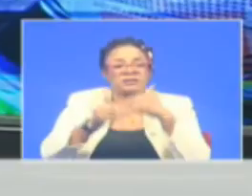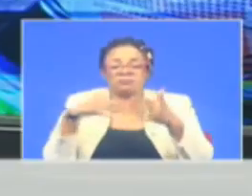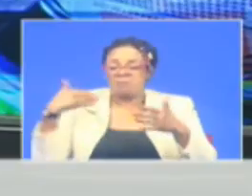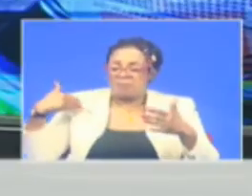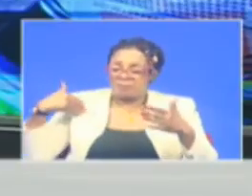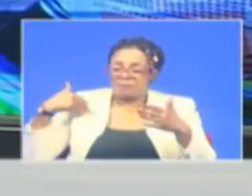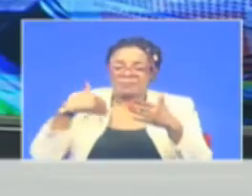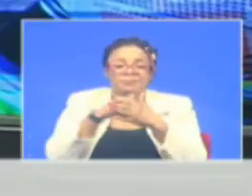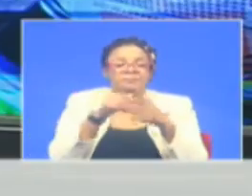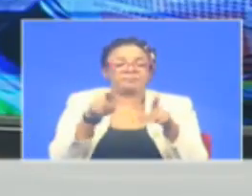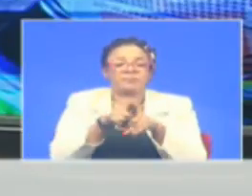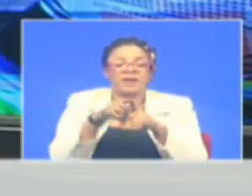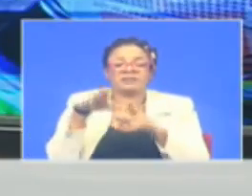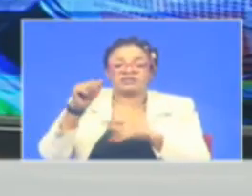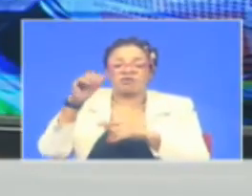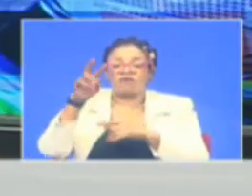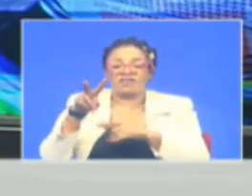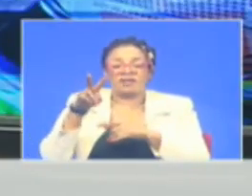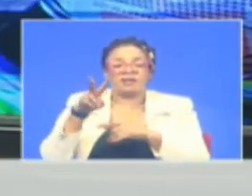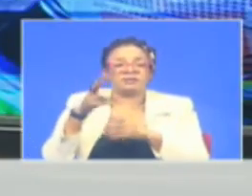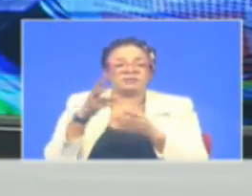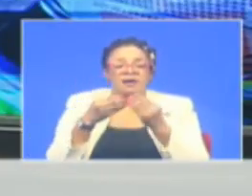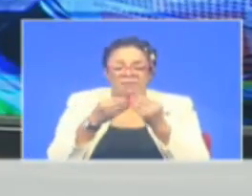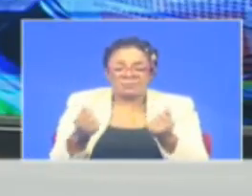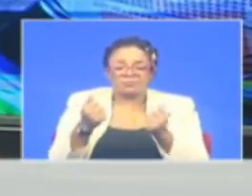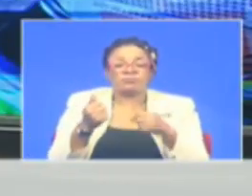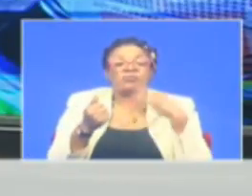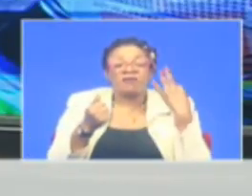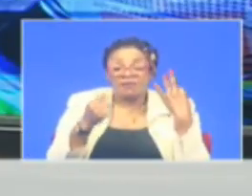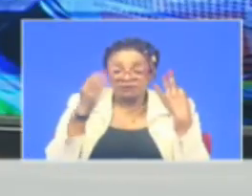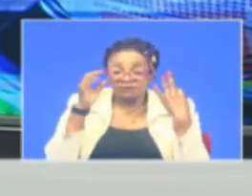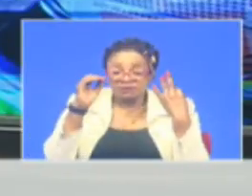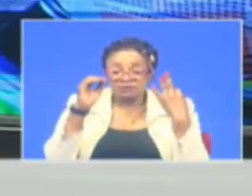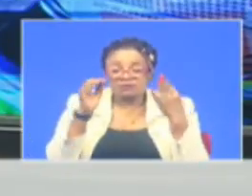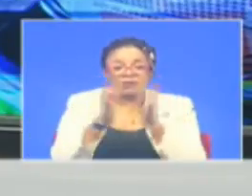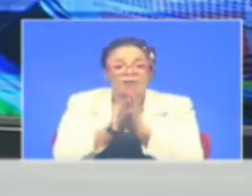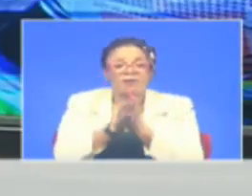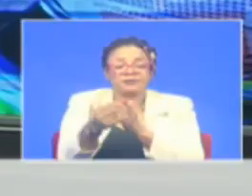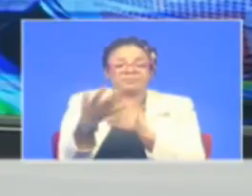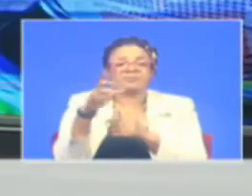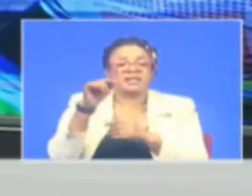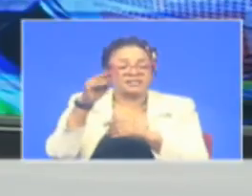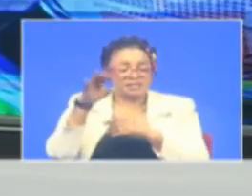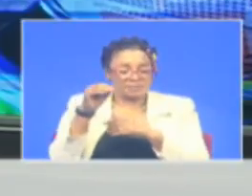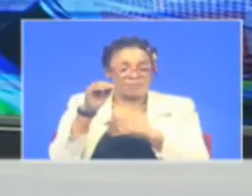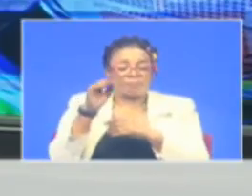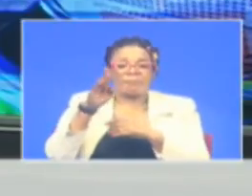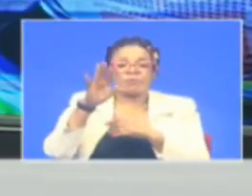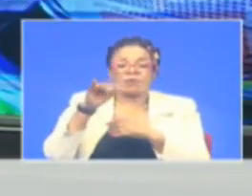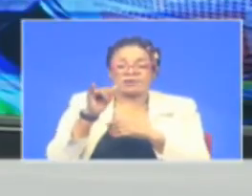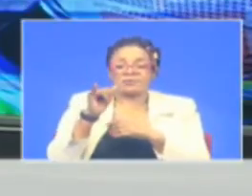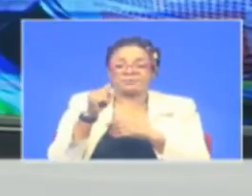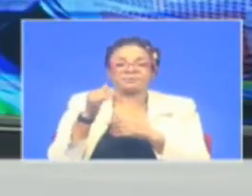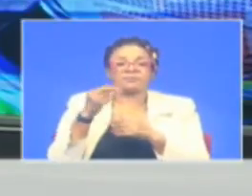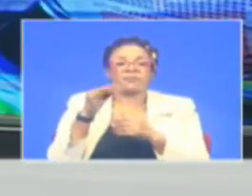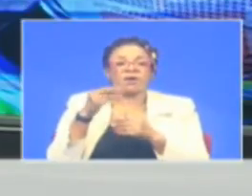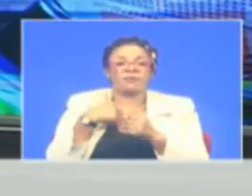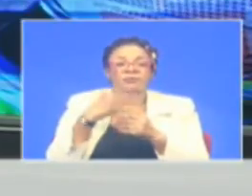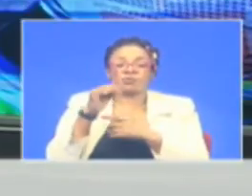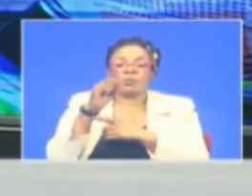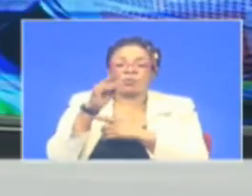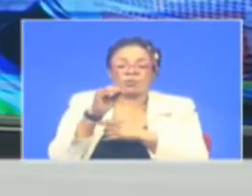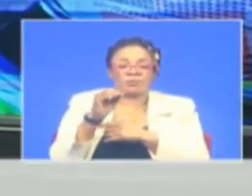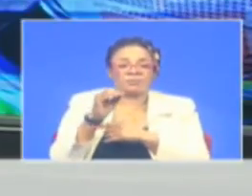as Aston Villa stormed to a comprehensive 3-0 win at the Emirates late Sunday. Bukayo Saka's own goal and